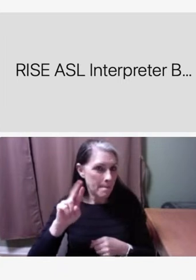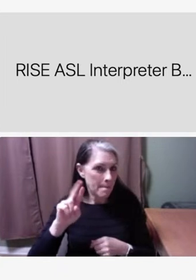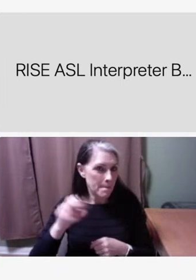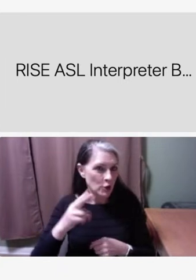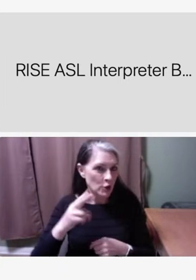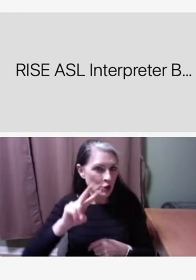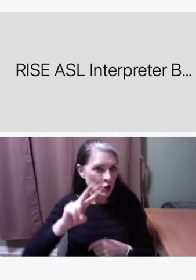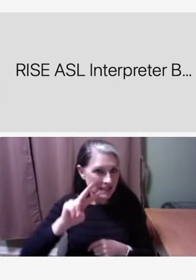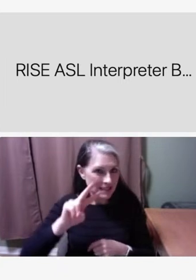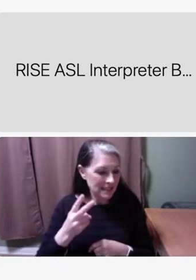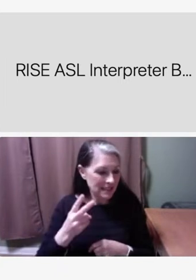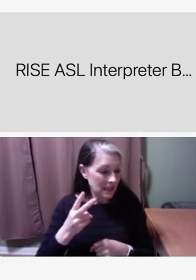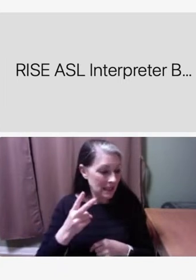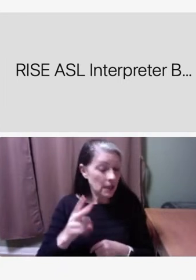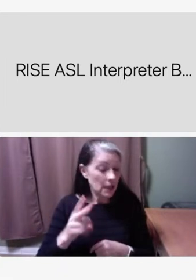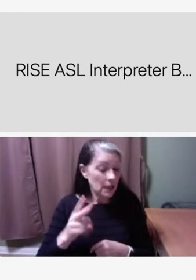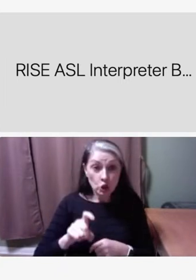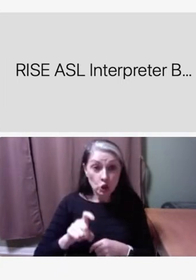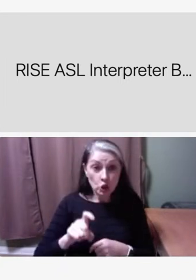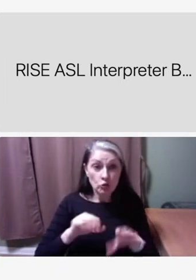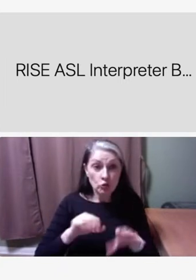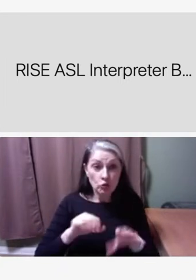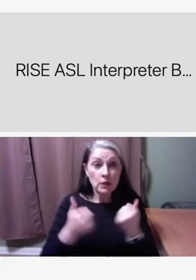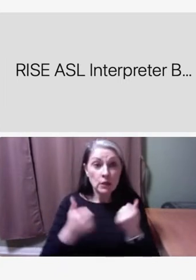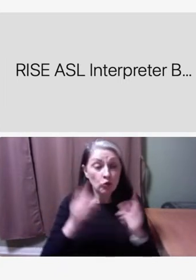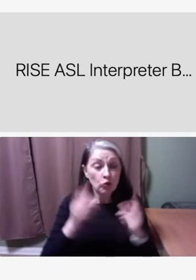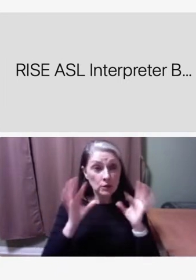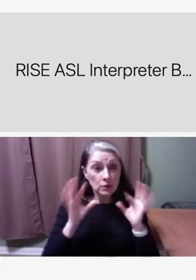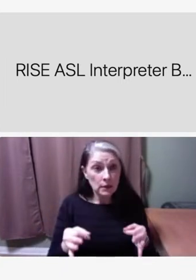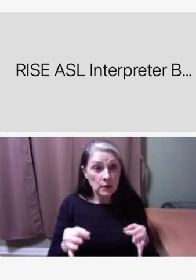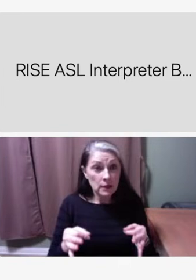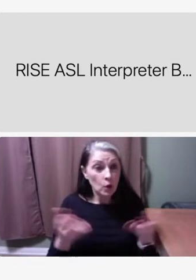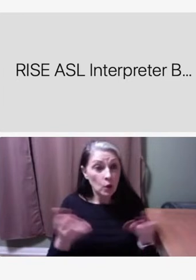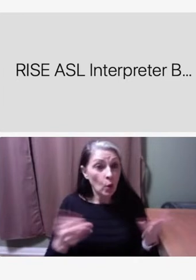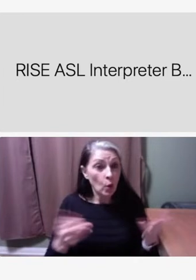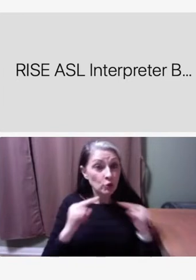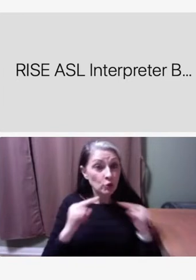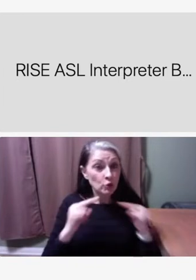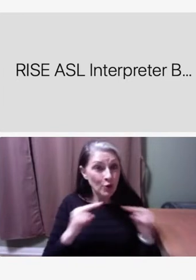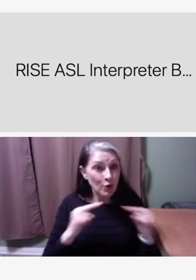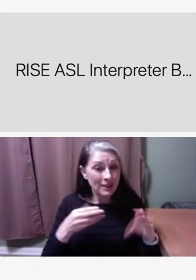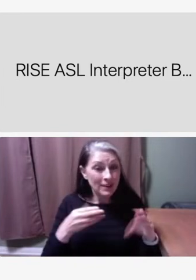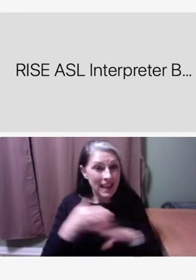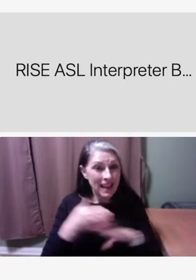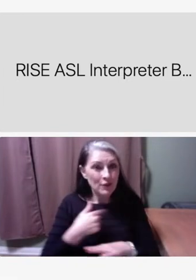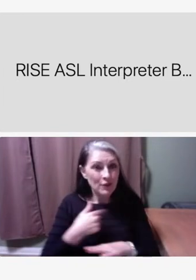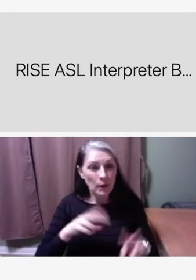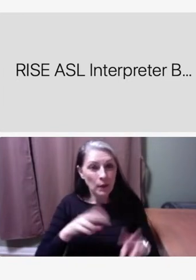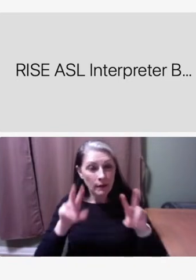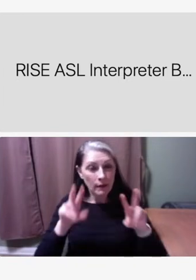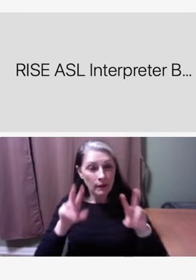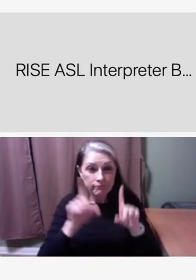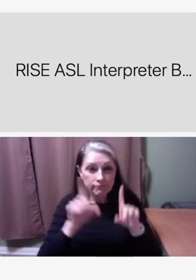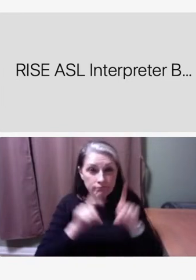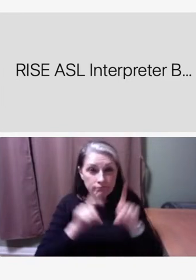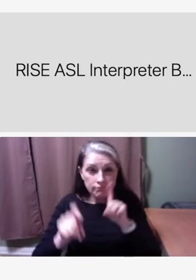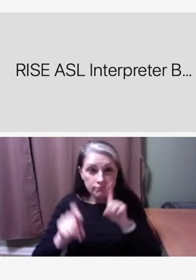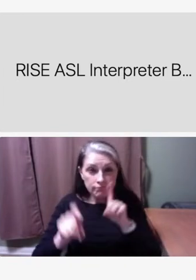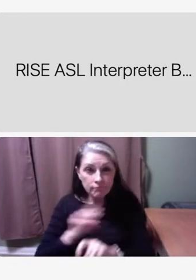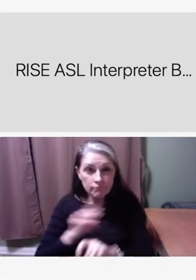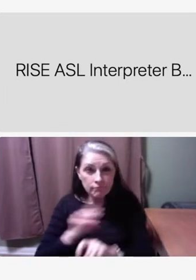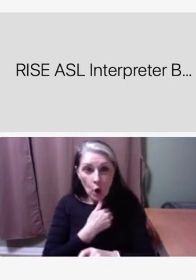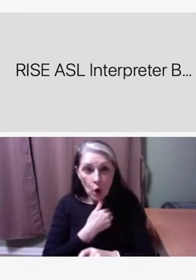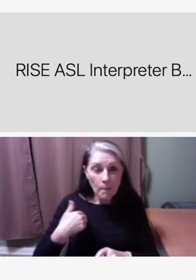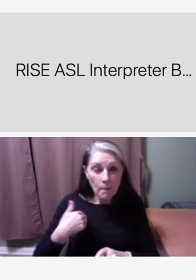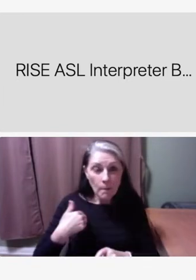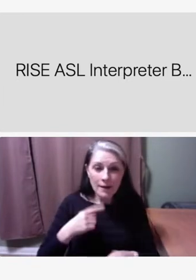the association makes a decision on what to negotiate after we survey all our members, and we're very dedicated and very